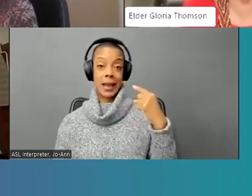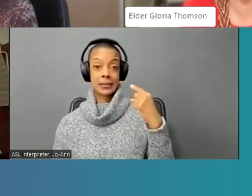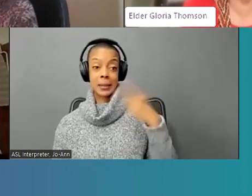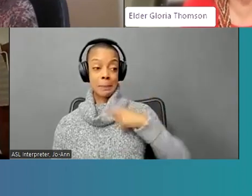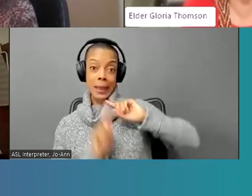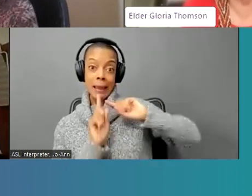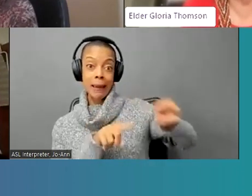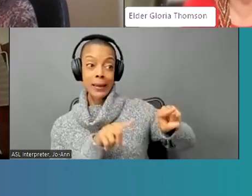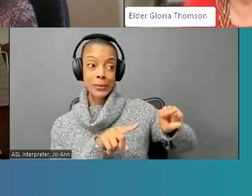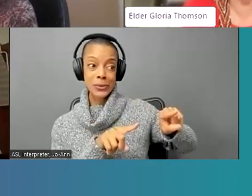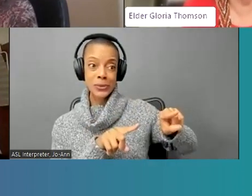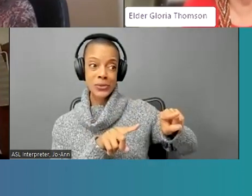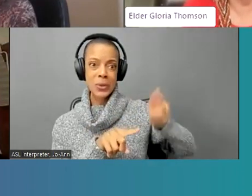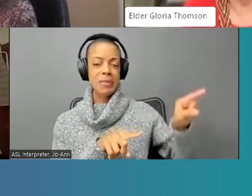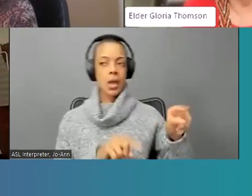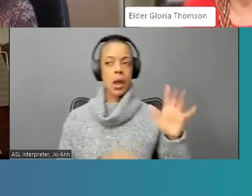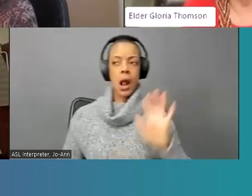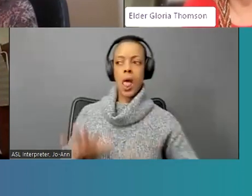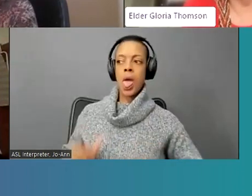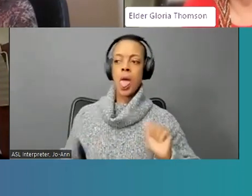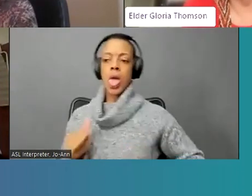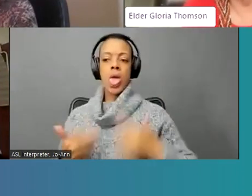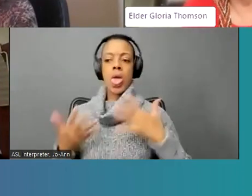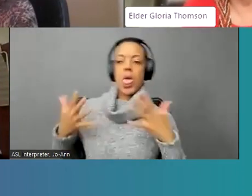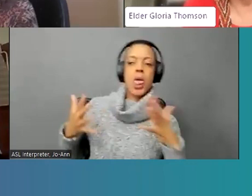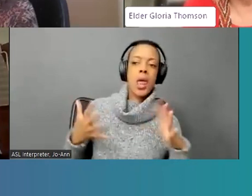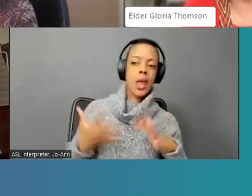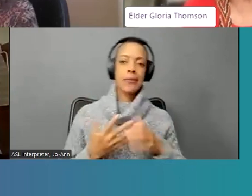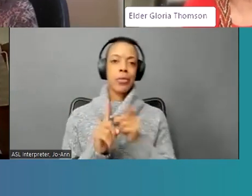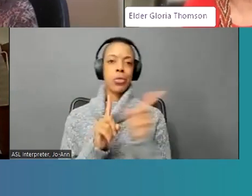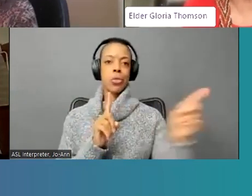what it is about. So